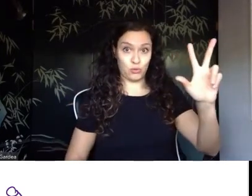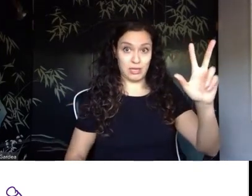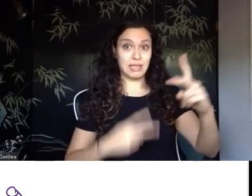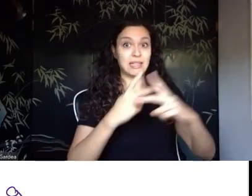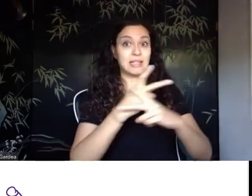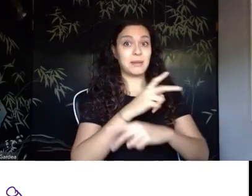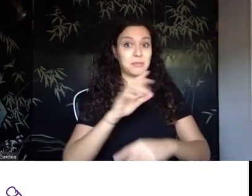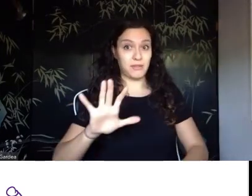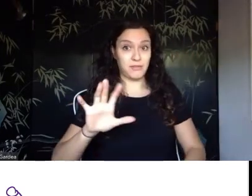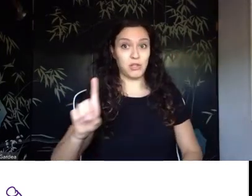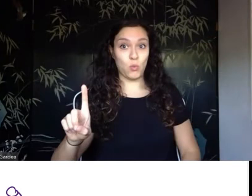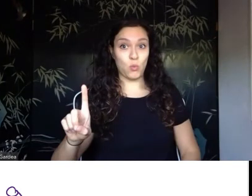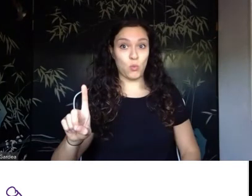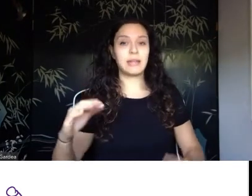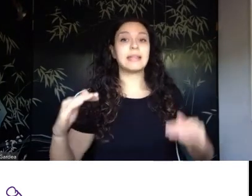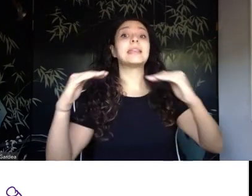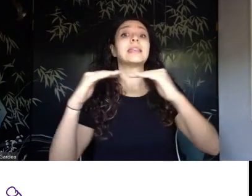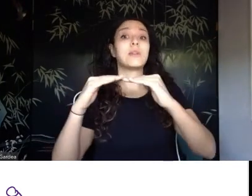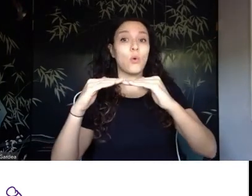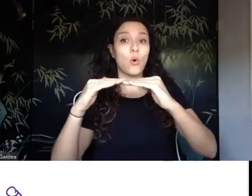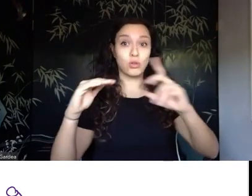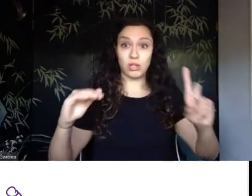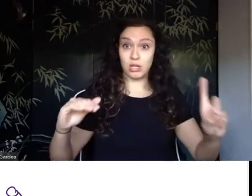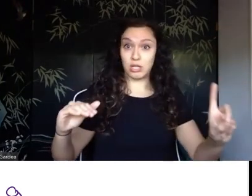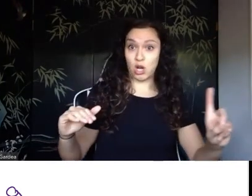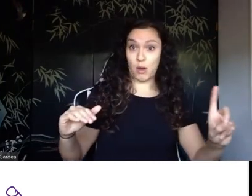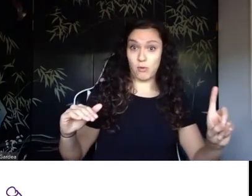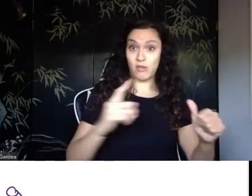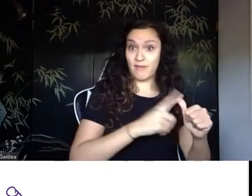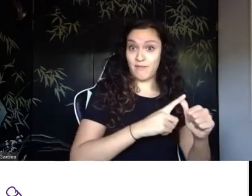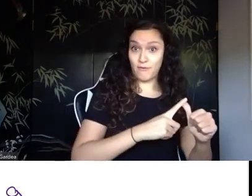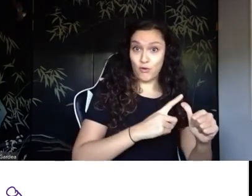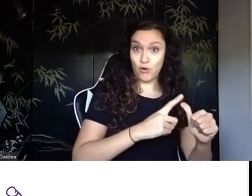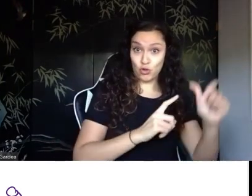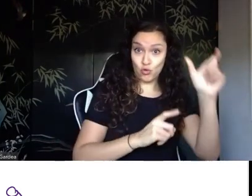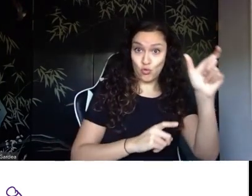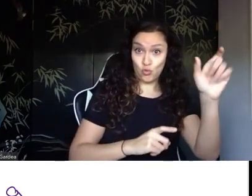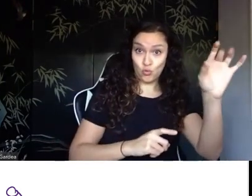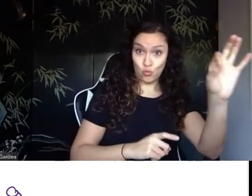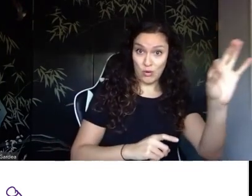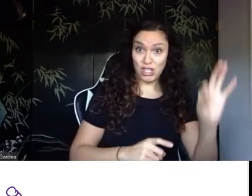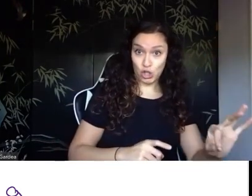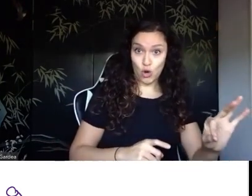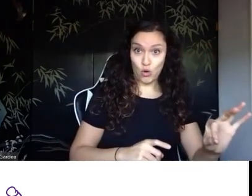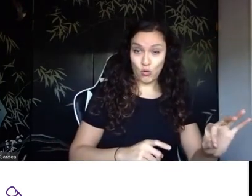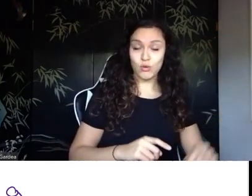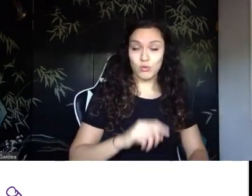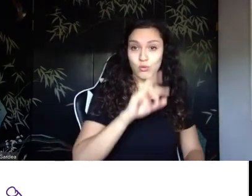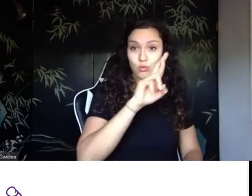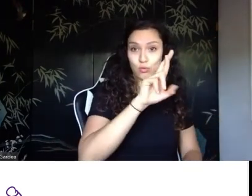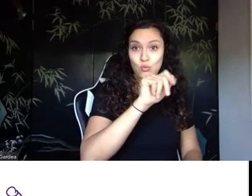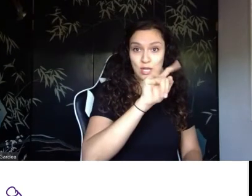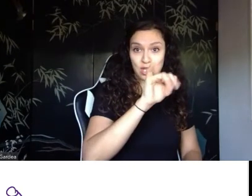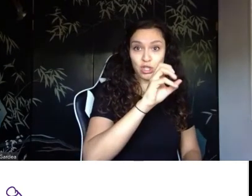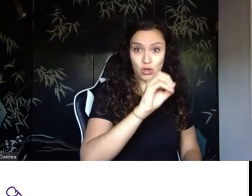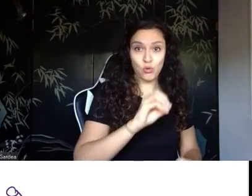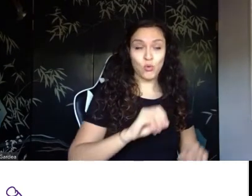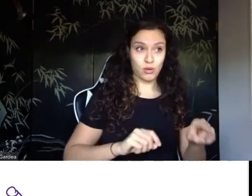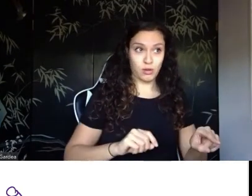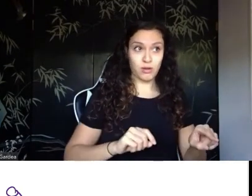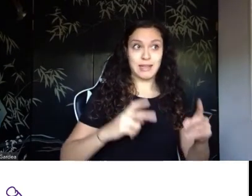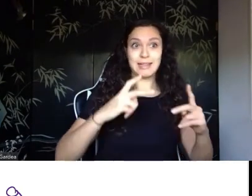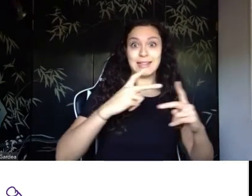So 3 times 51 set equal to the denominator of the